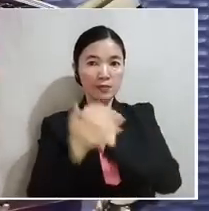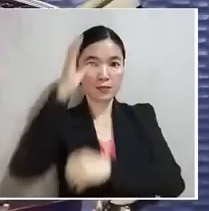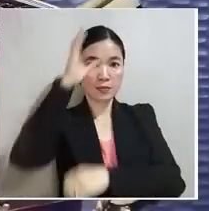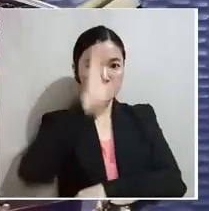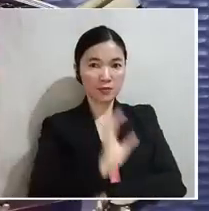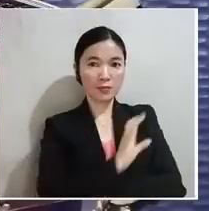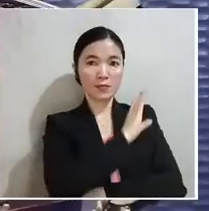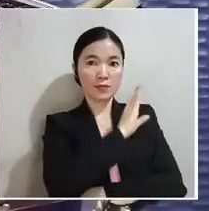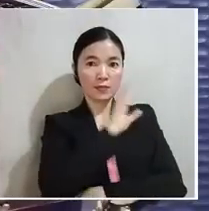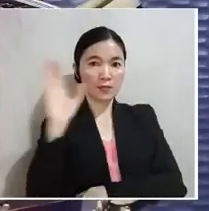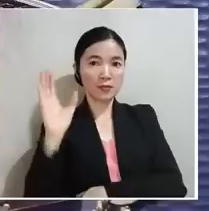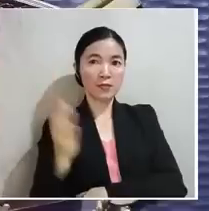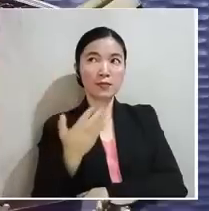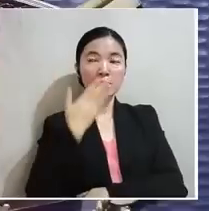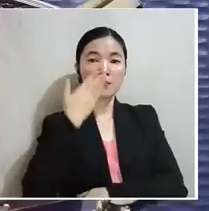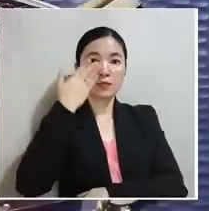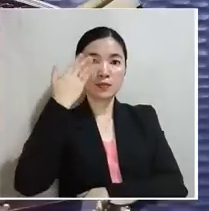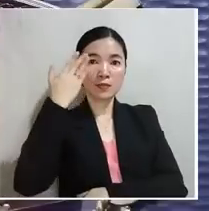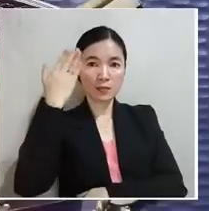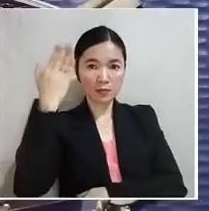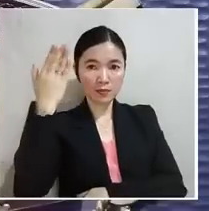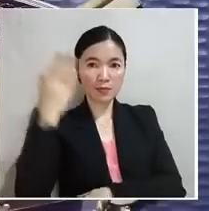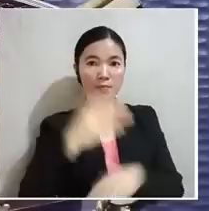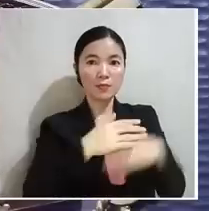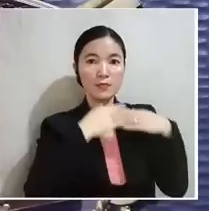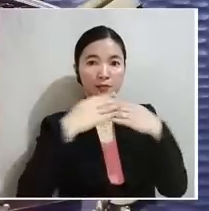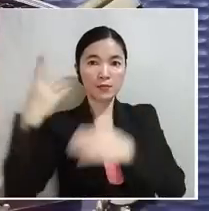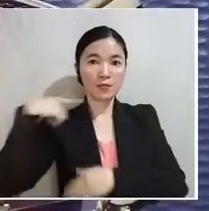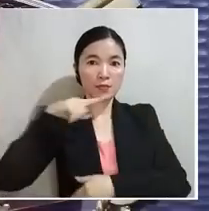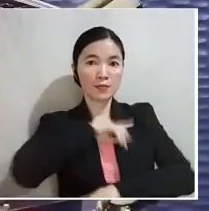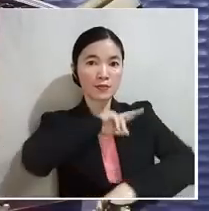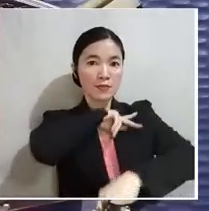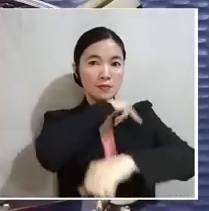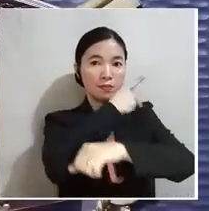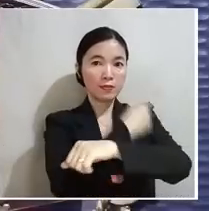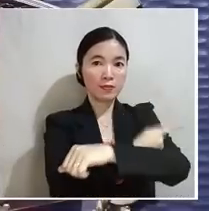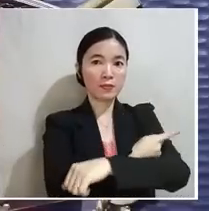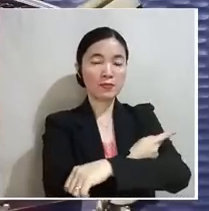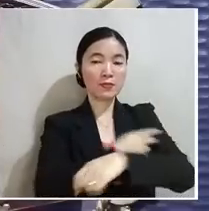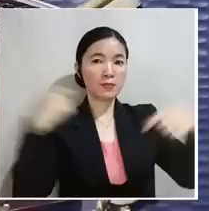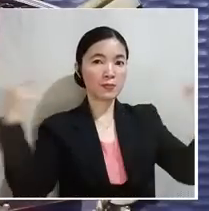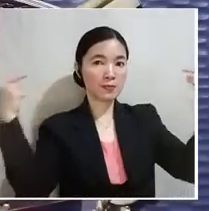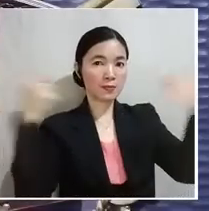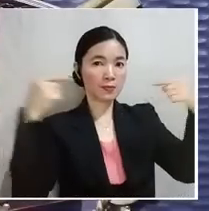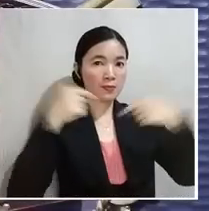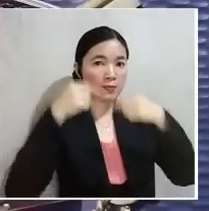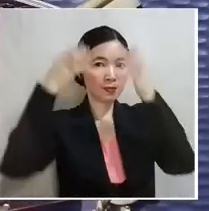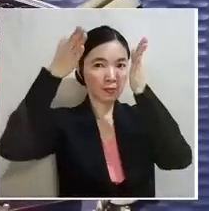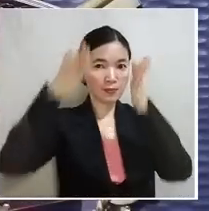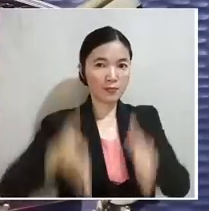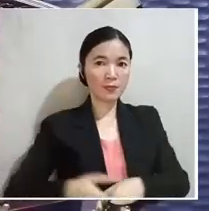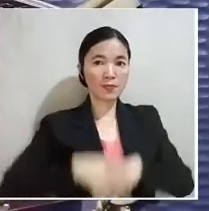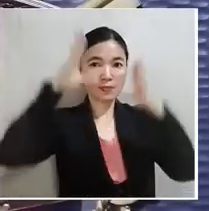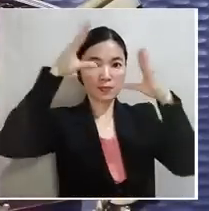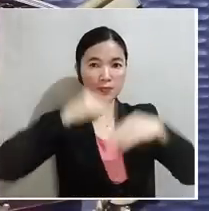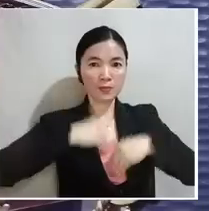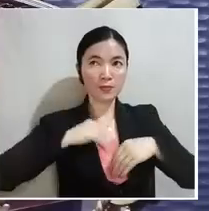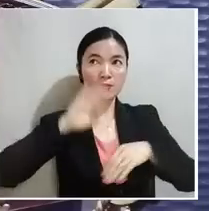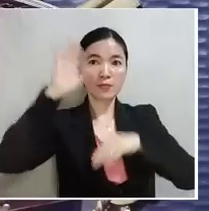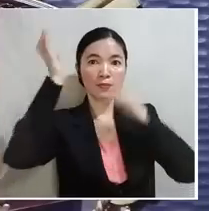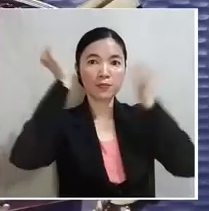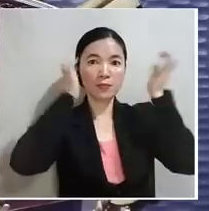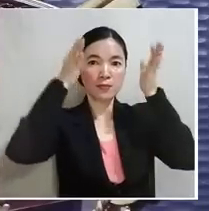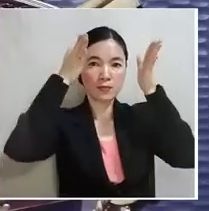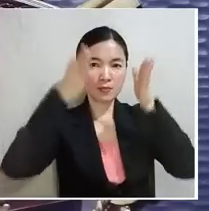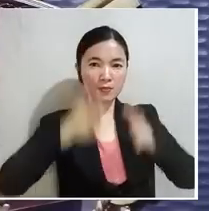you might drive from us the power of the enemy, grant us, your servants, to attain